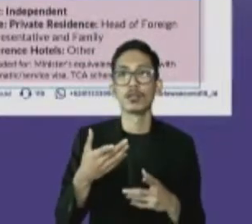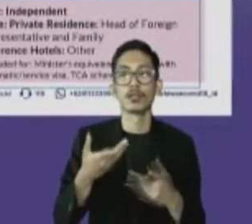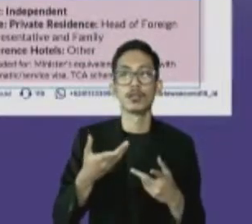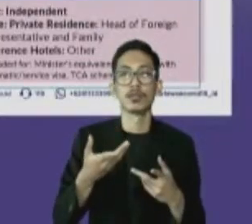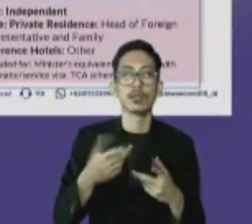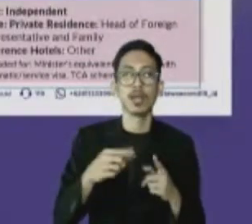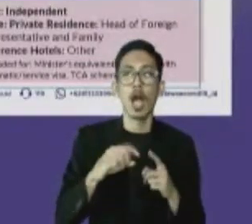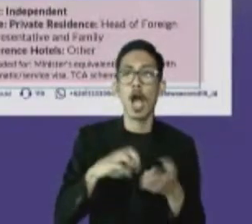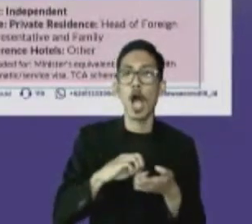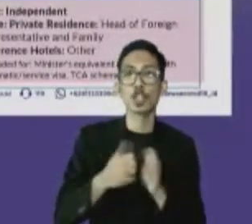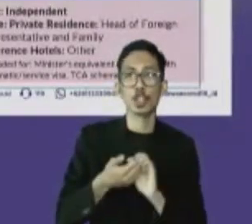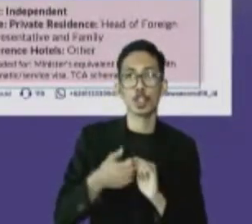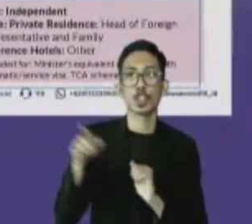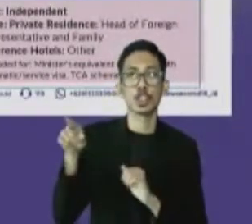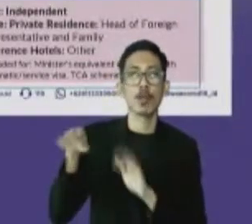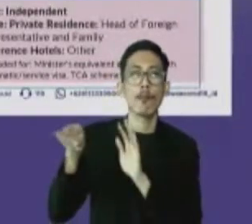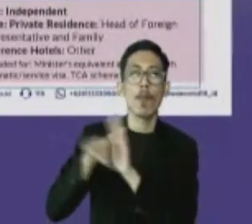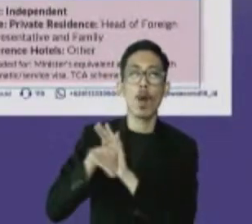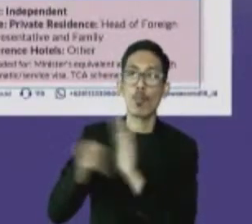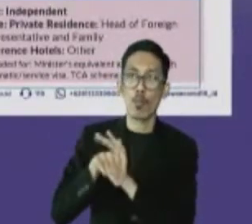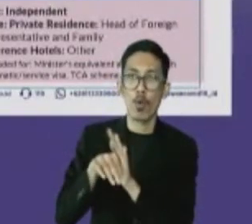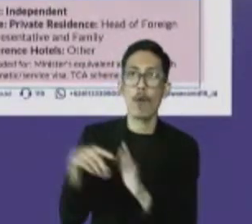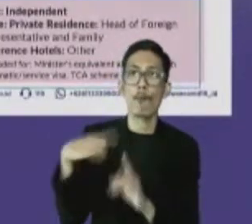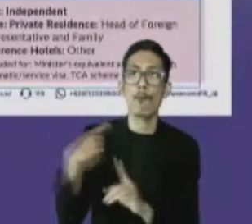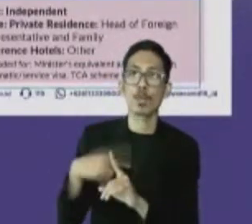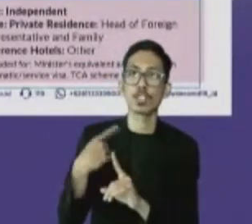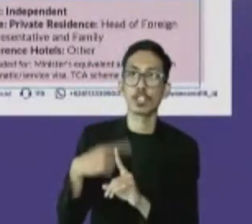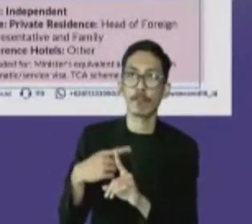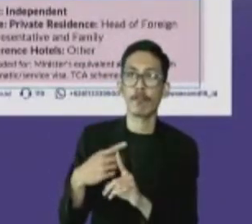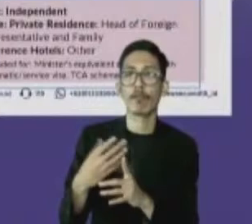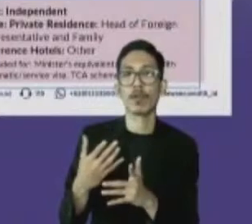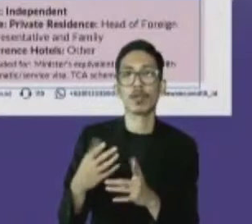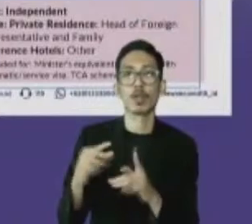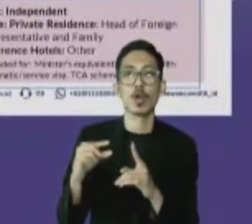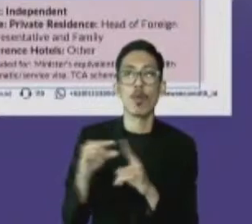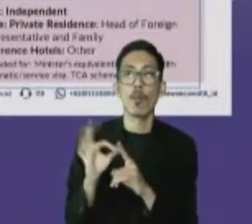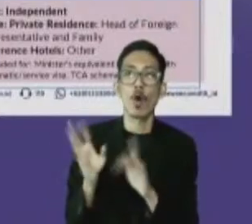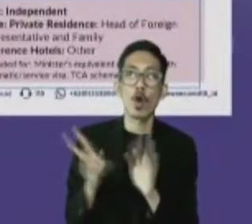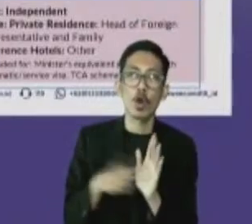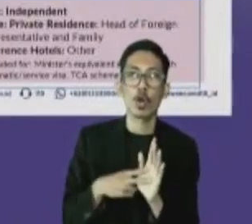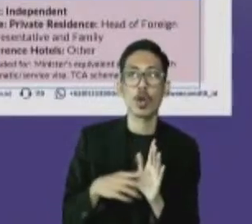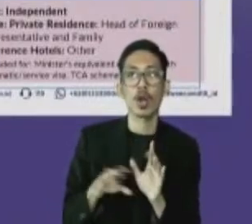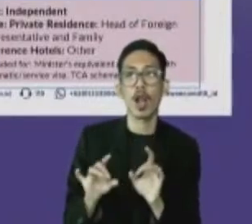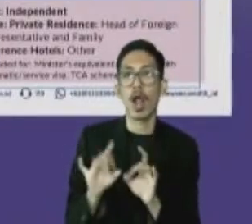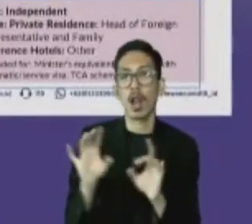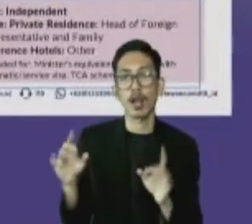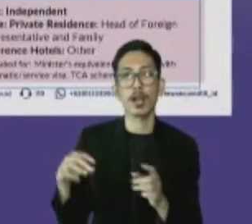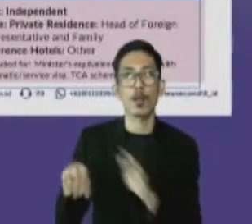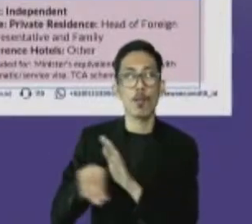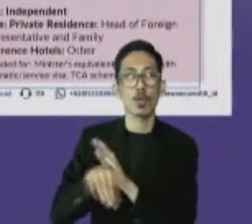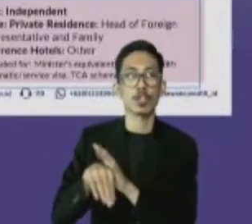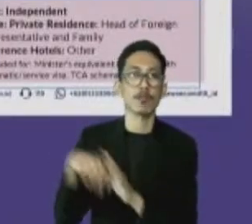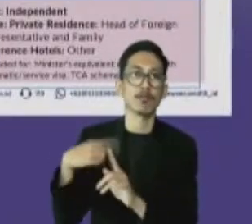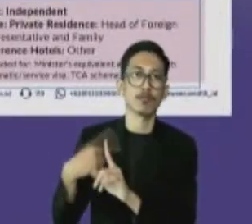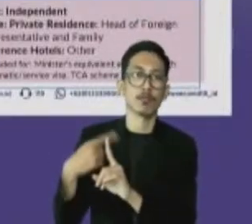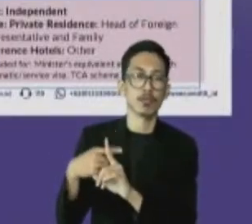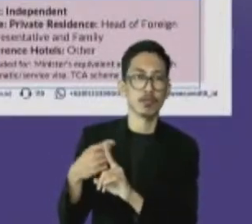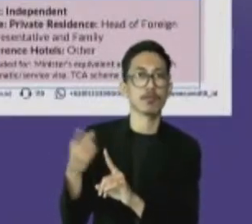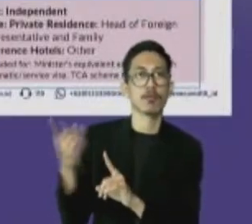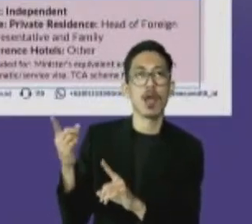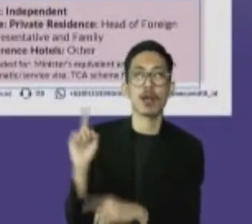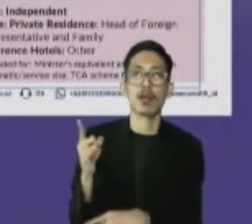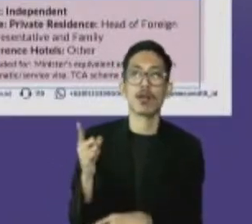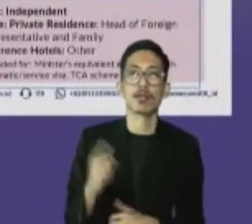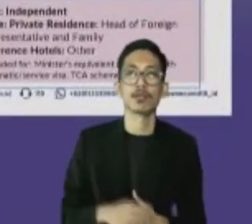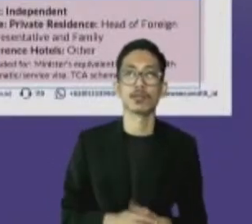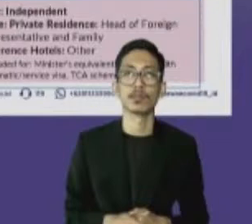cases consisting of 49 officials, 7 coaches, 10 referees, of which